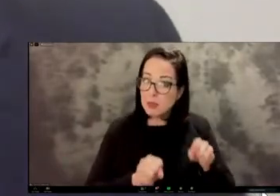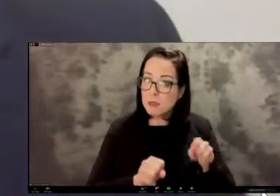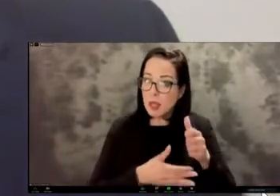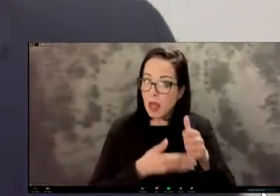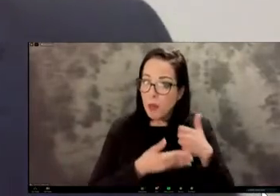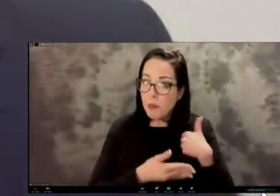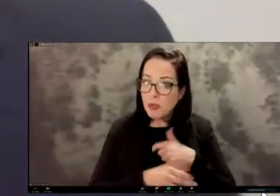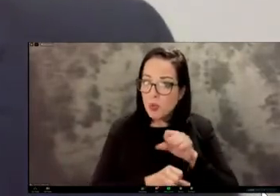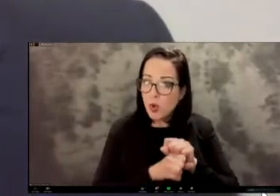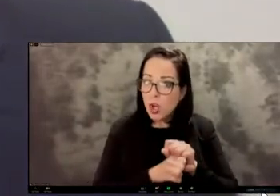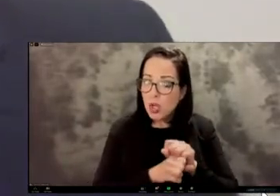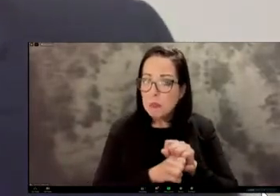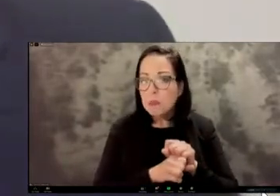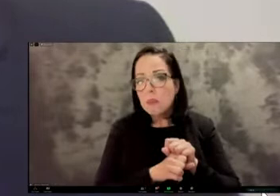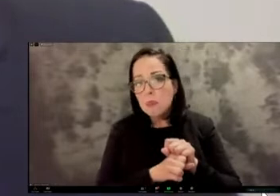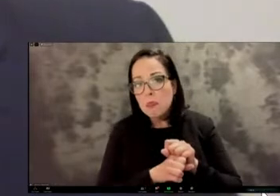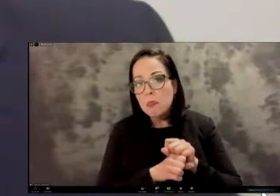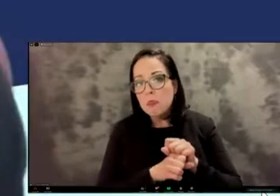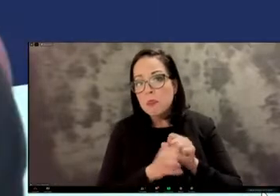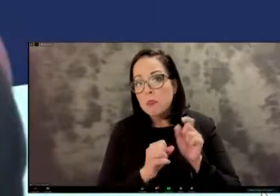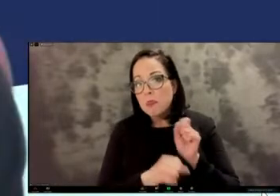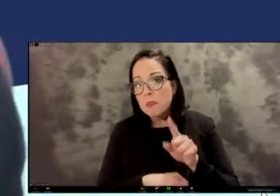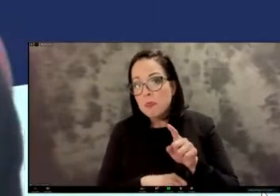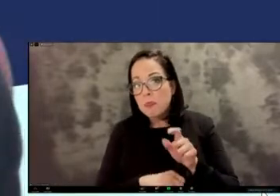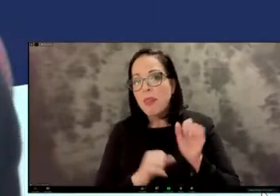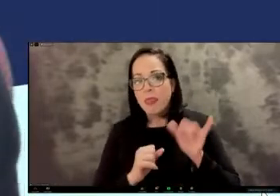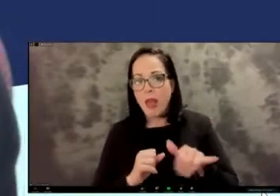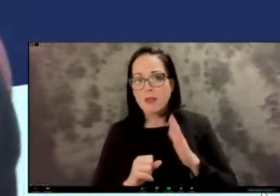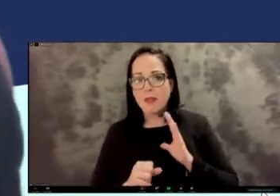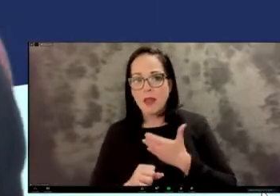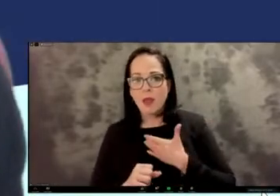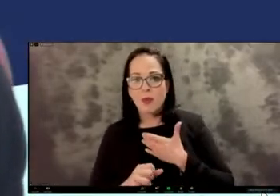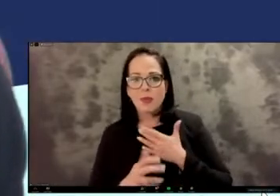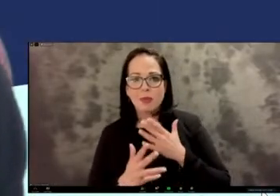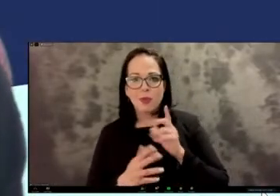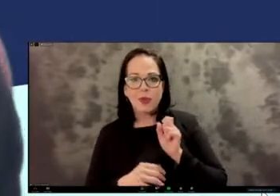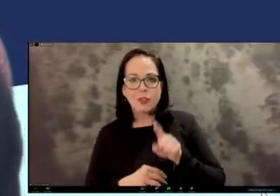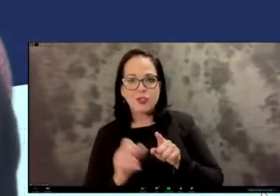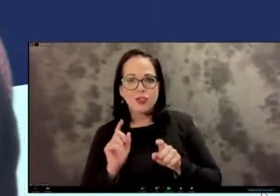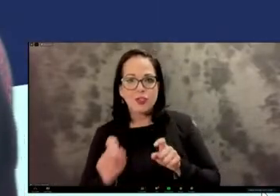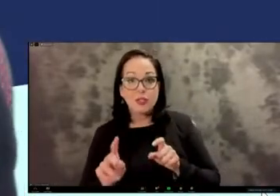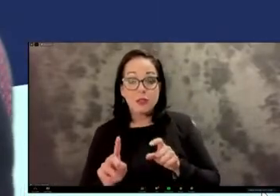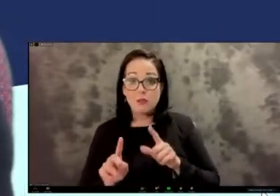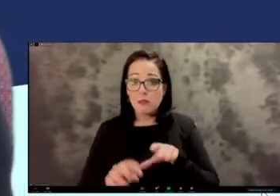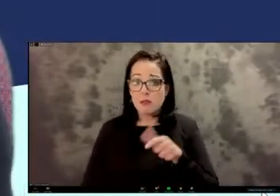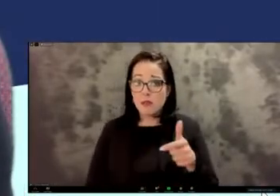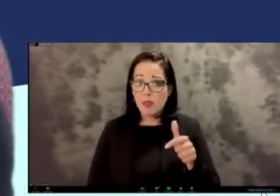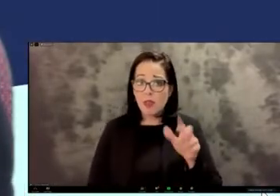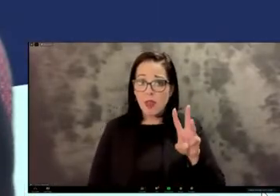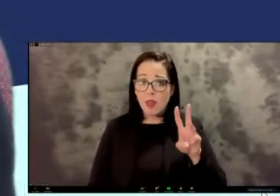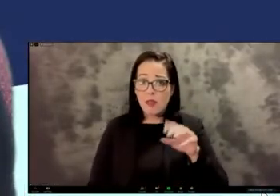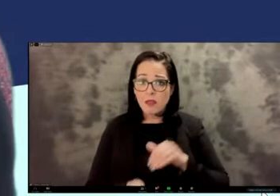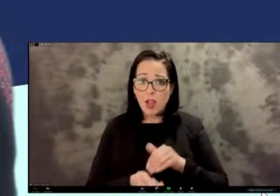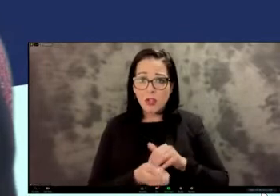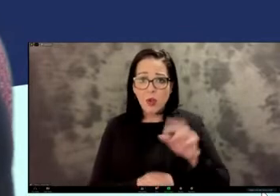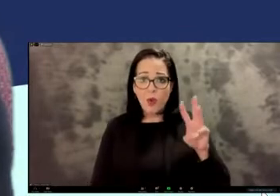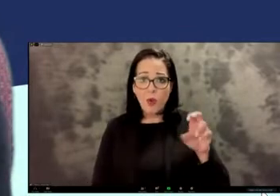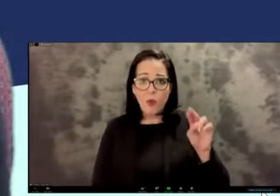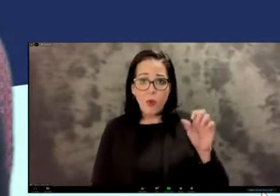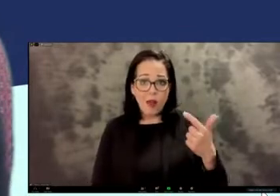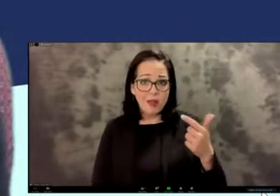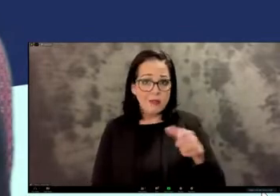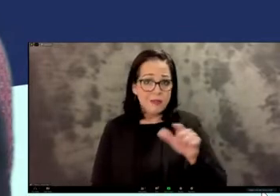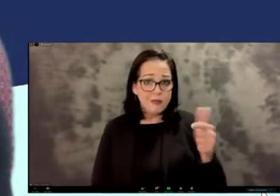work? Great. Thank you so much, Mr. Watts. Dr. Williams, if you'll start, please, and then we can give Dr. Wong the final